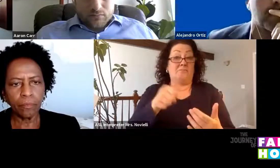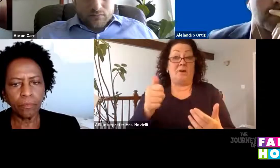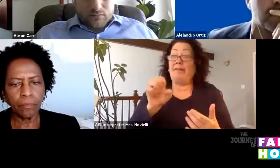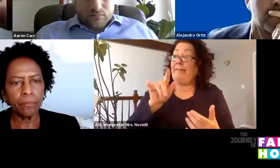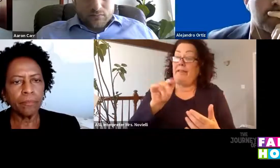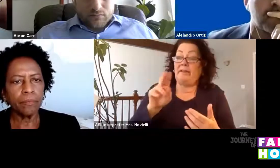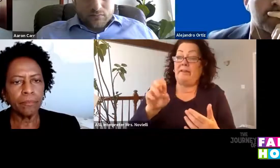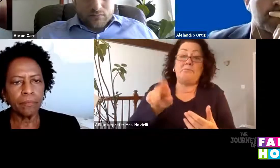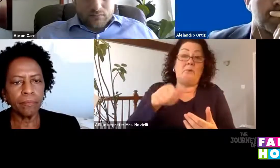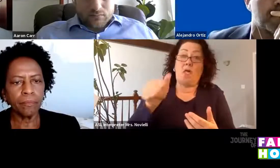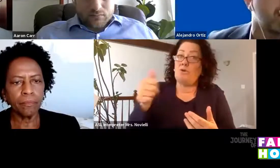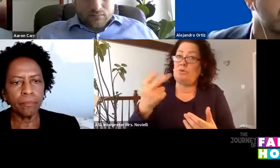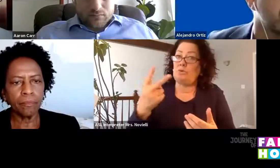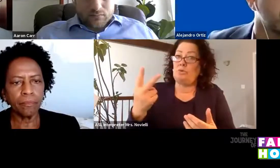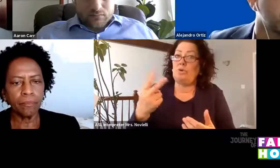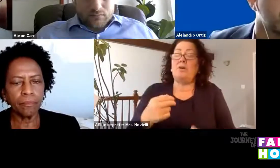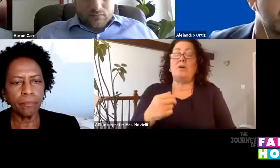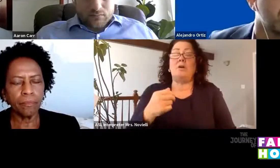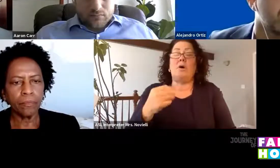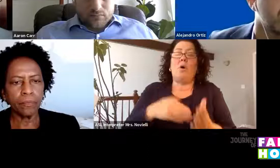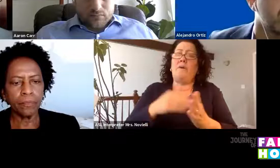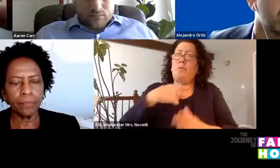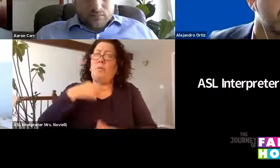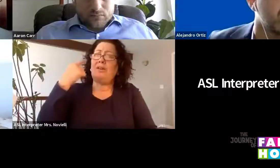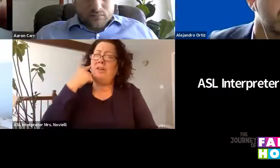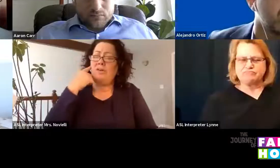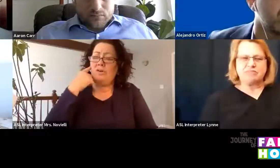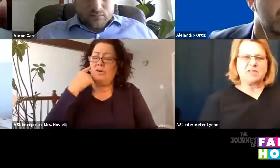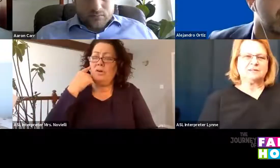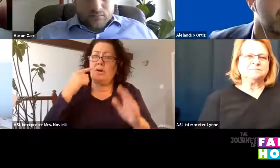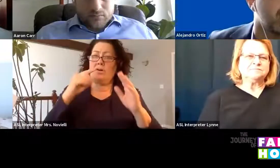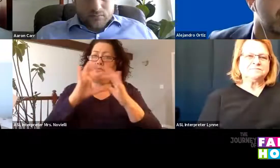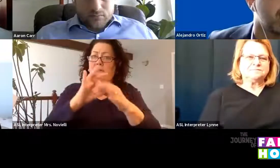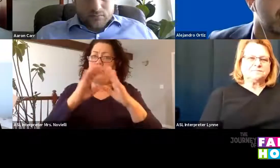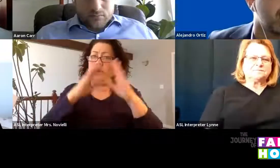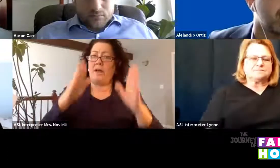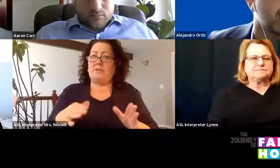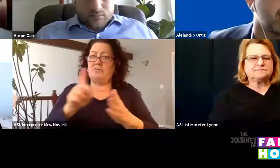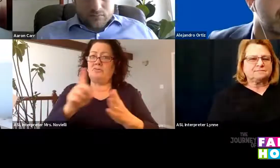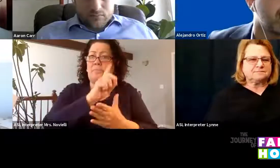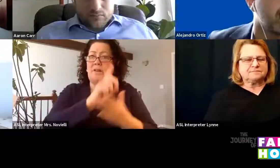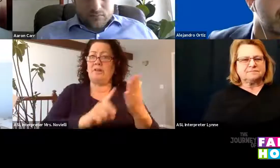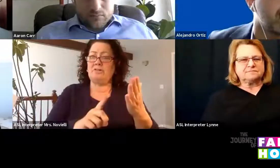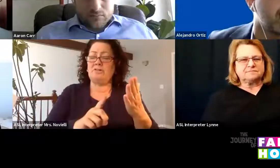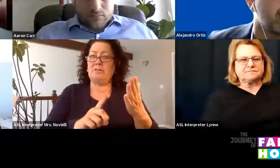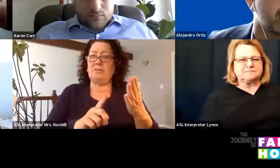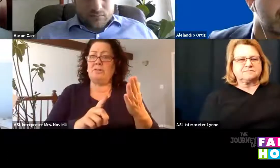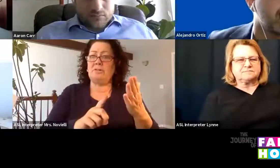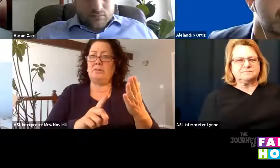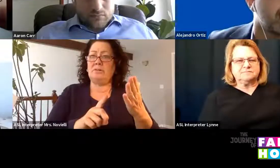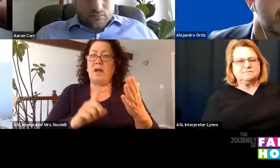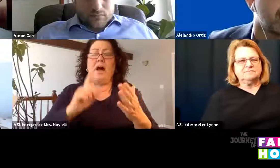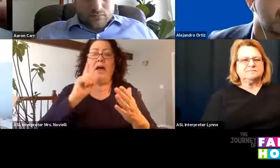So, you know, one of the things we often hear when it comes to housing discrimination, I think this is probably true in